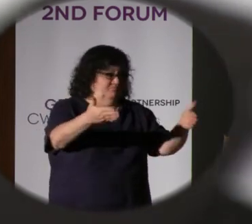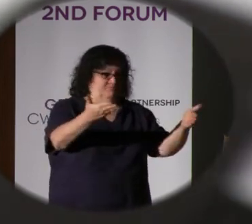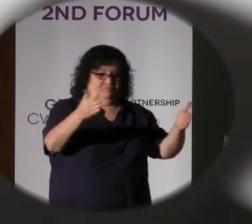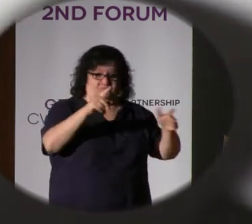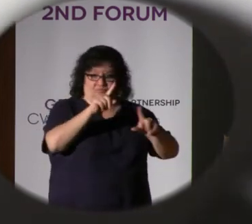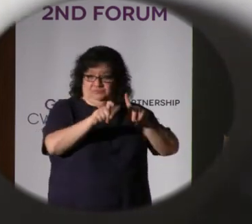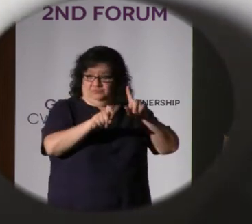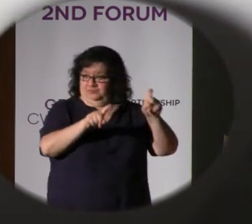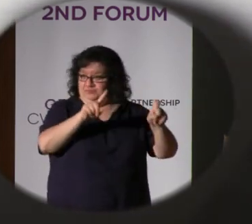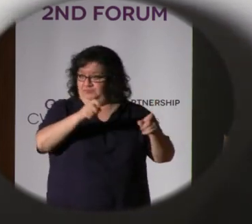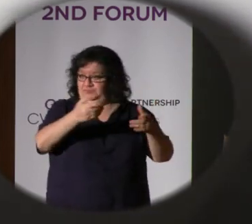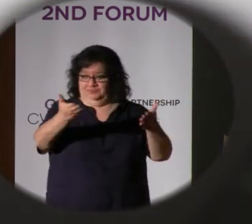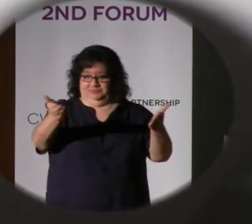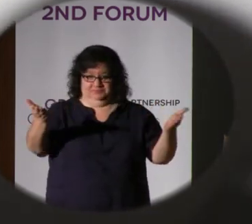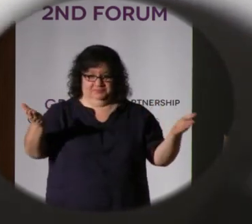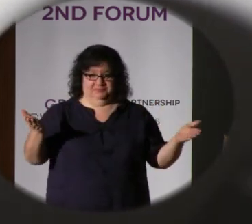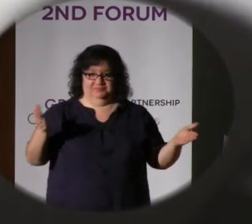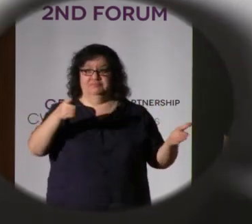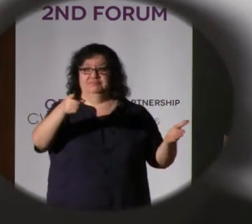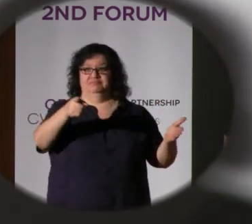questions, comments?